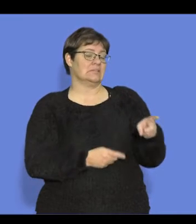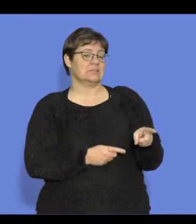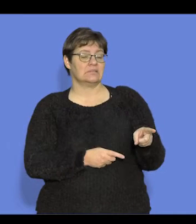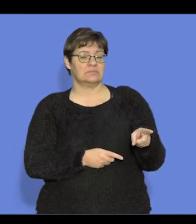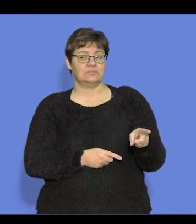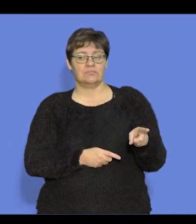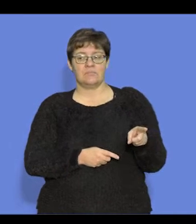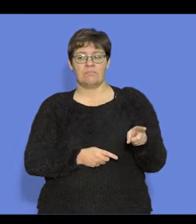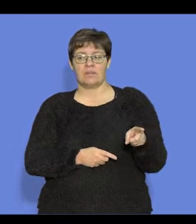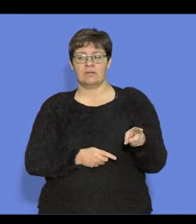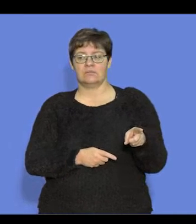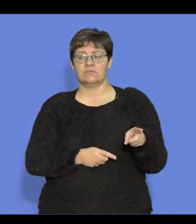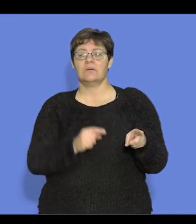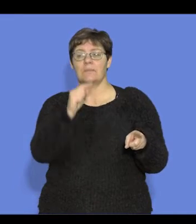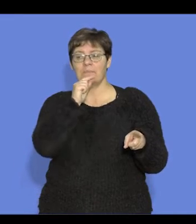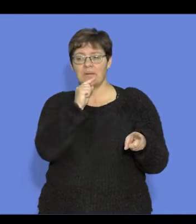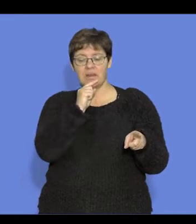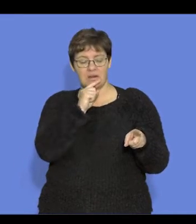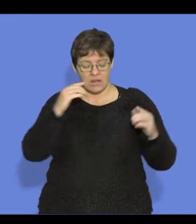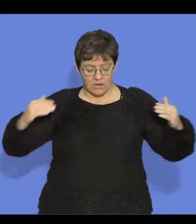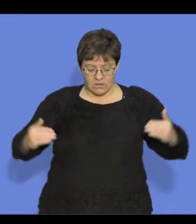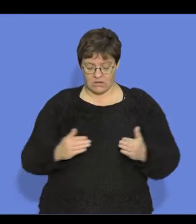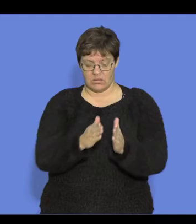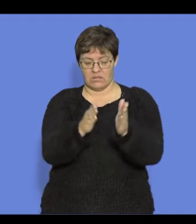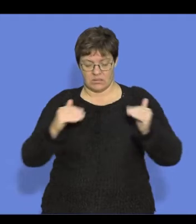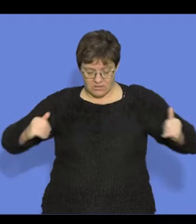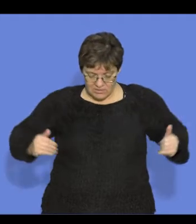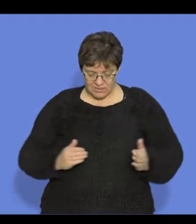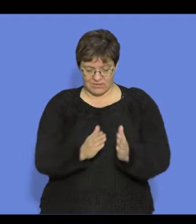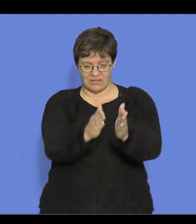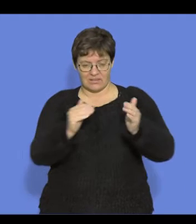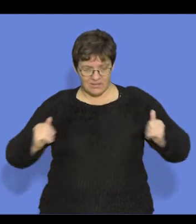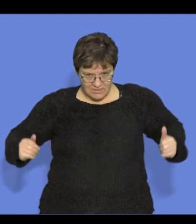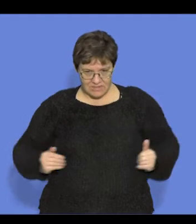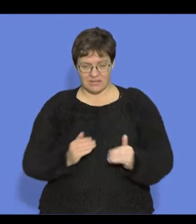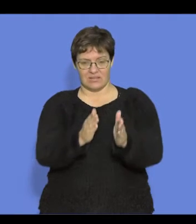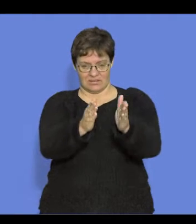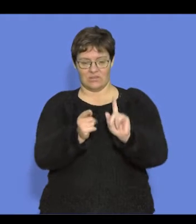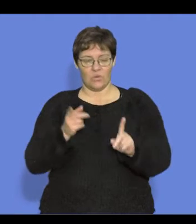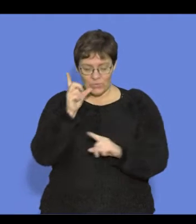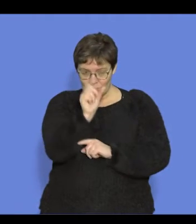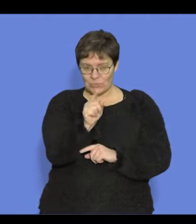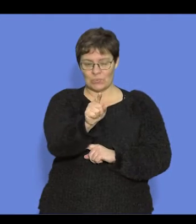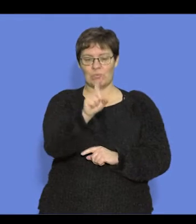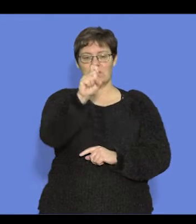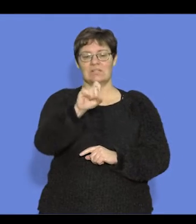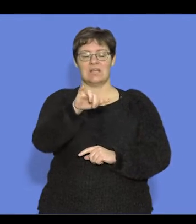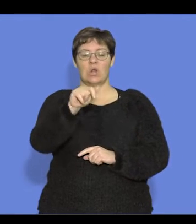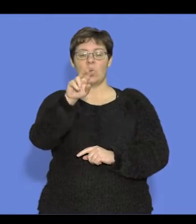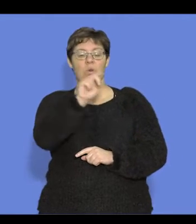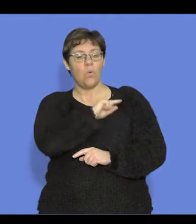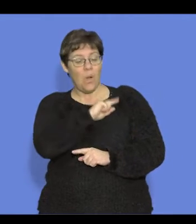it's actually channeling the water into the xylem vessels because that's where they're actually